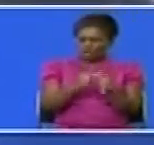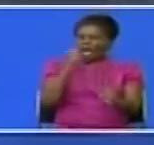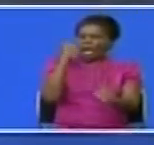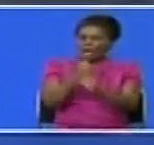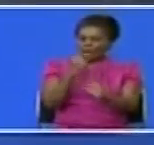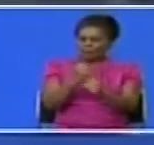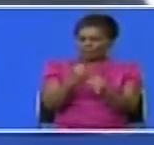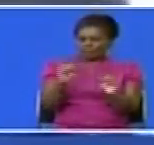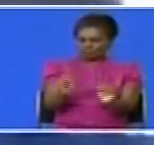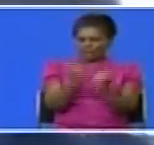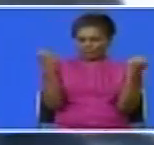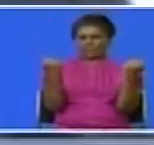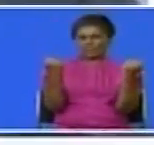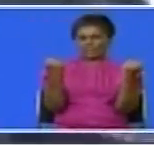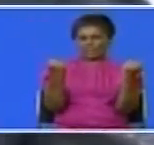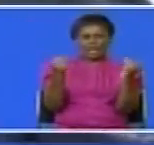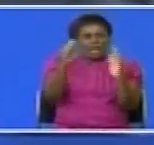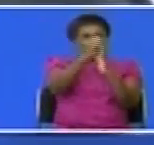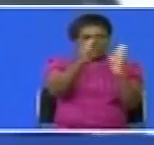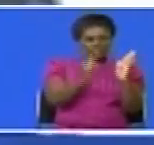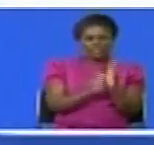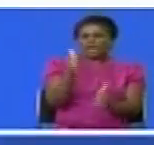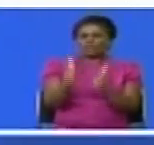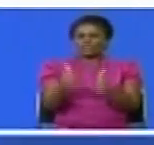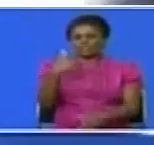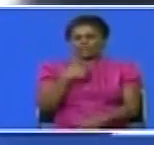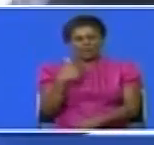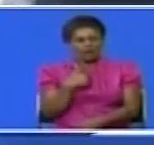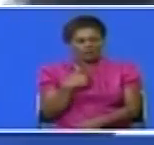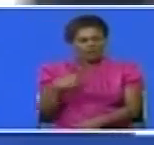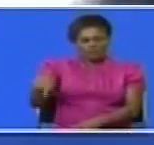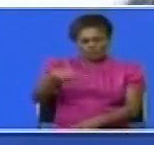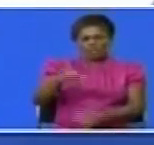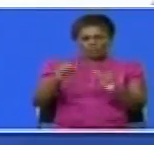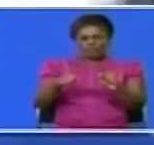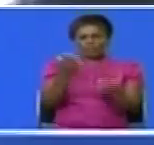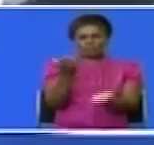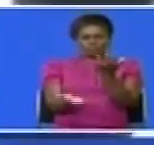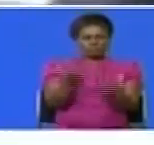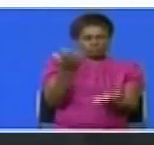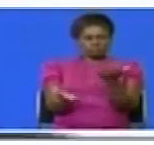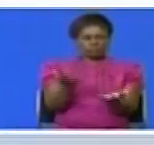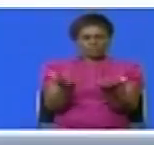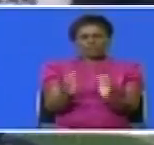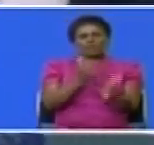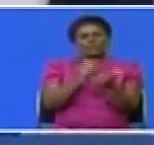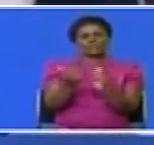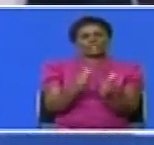done, about what agenda we have, so that we can be compared with our